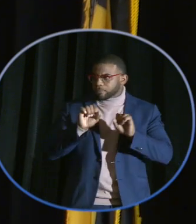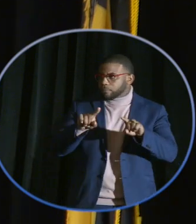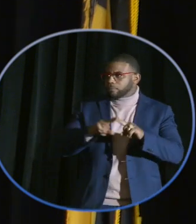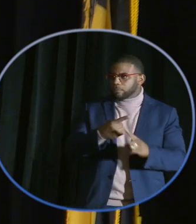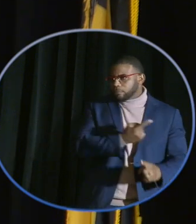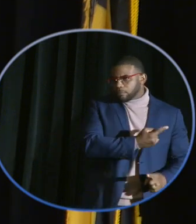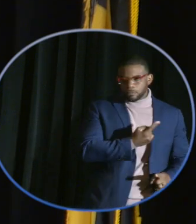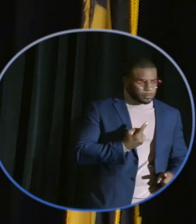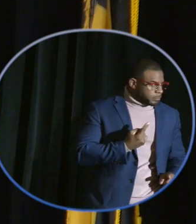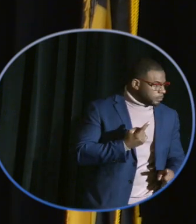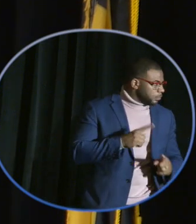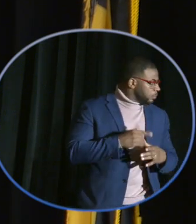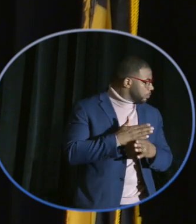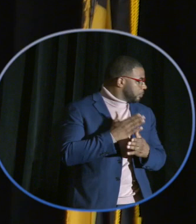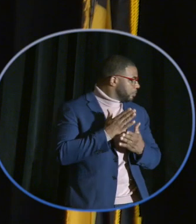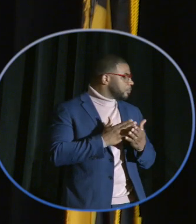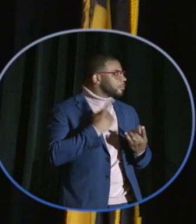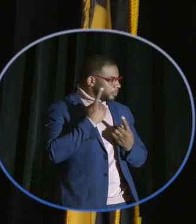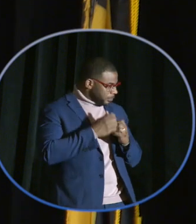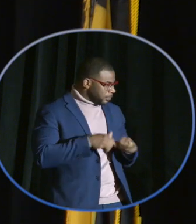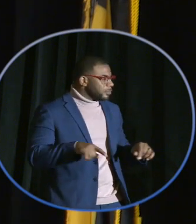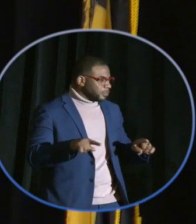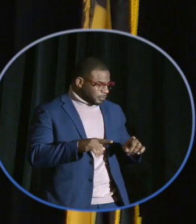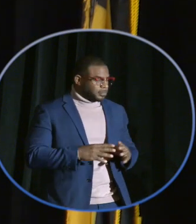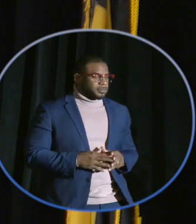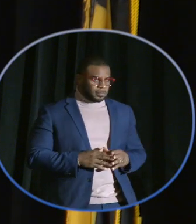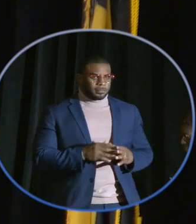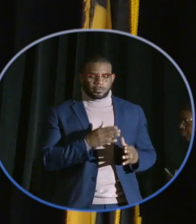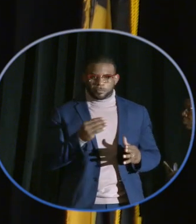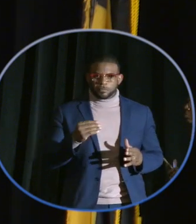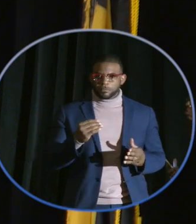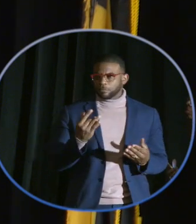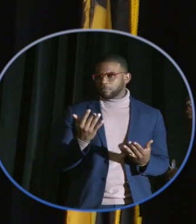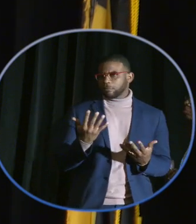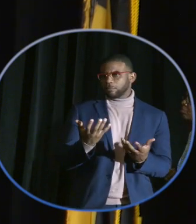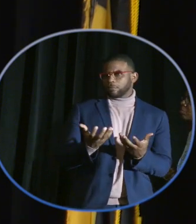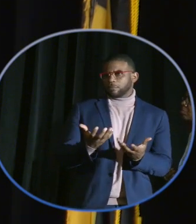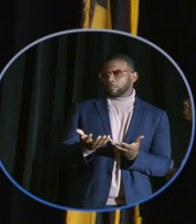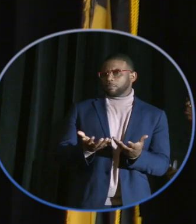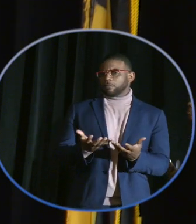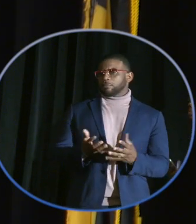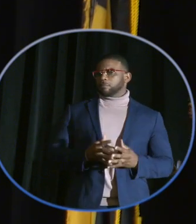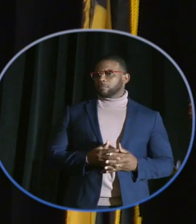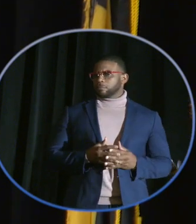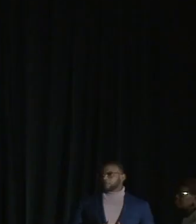to come forward and to share some thoughts with you. And just want to